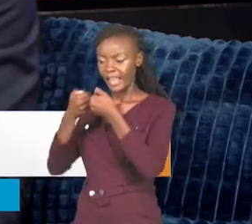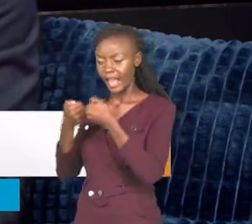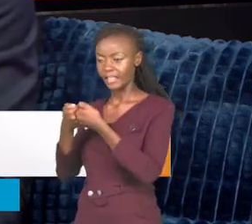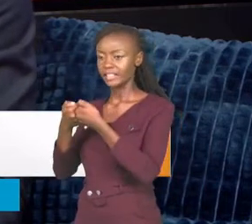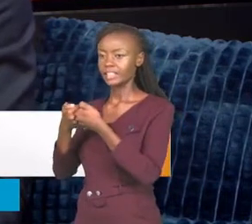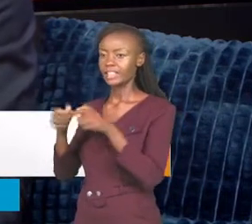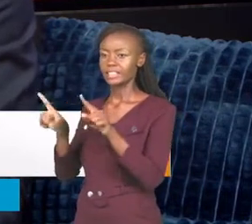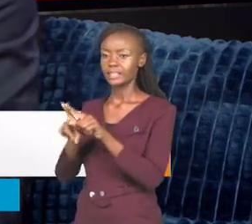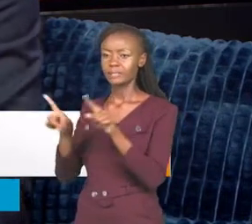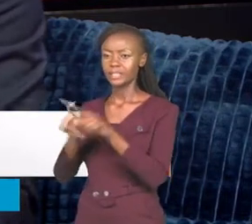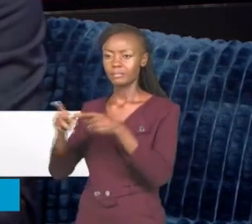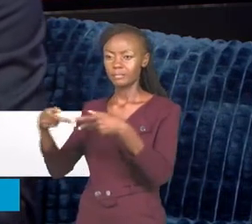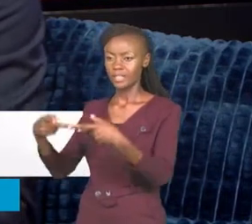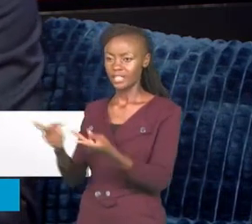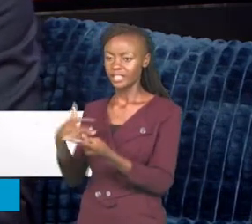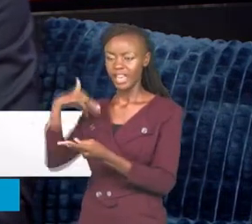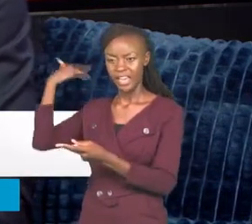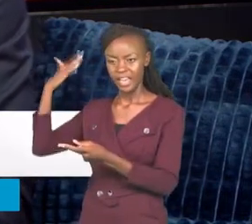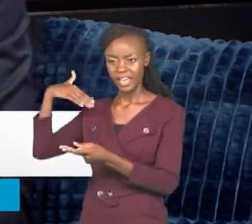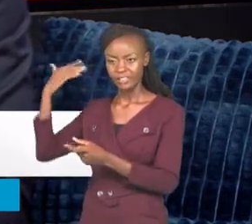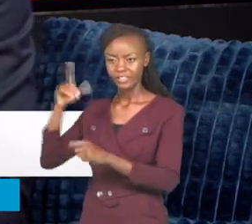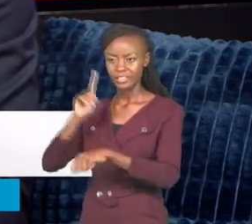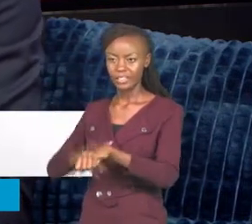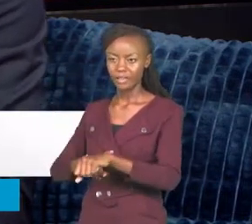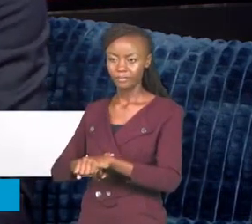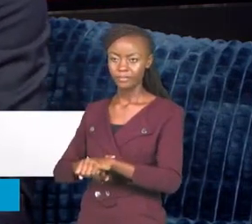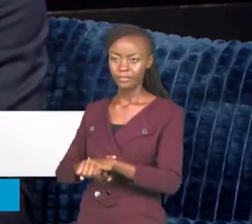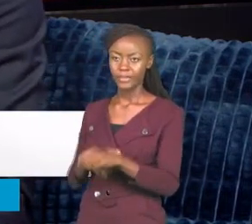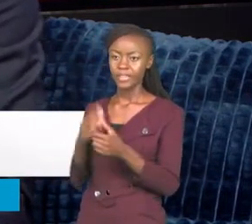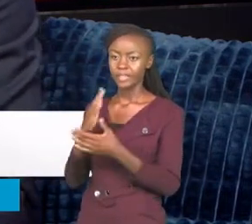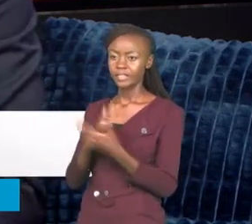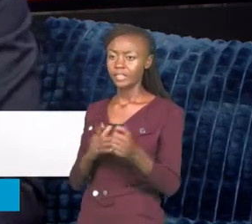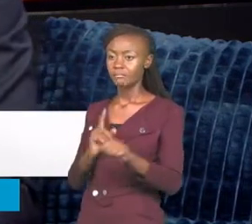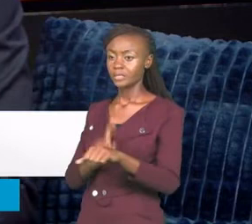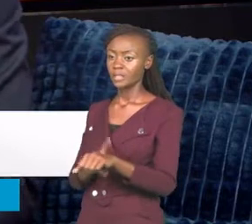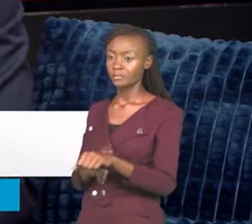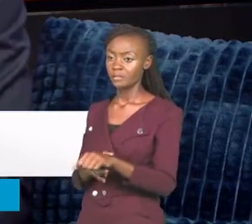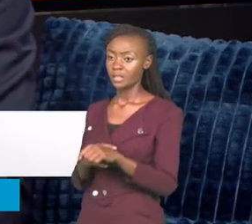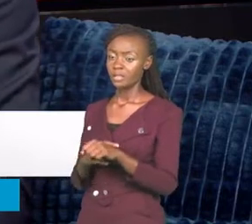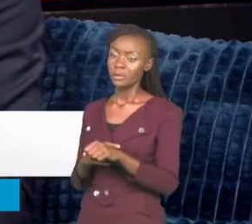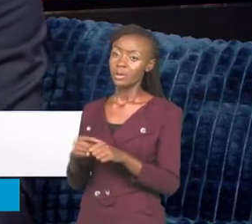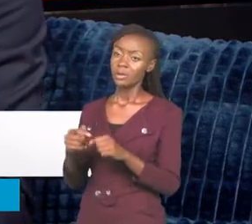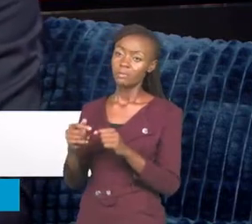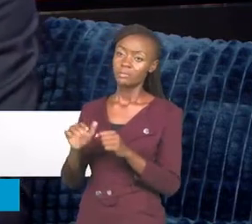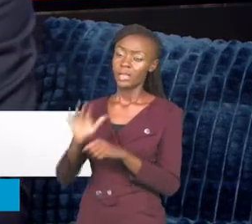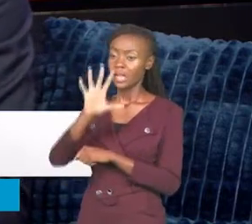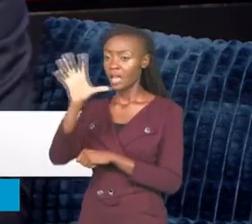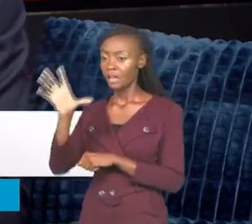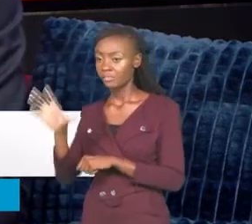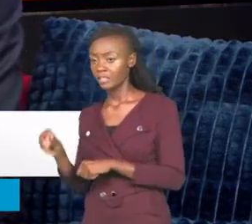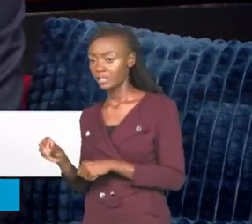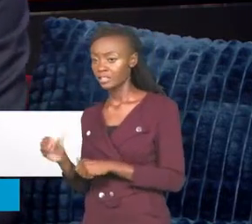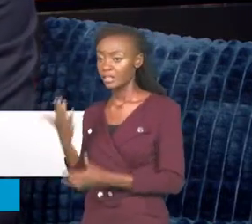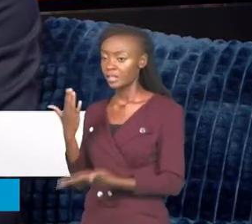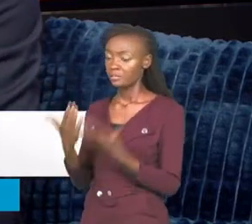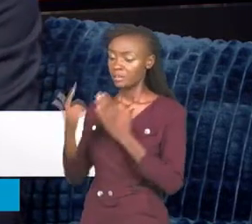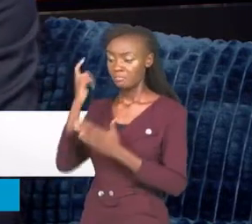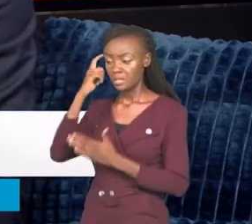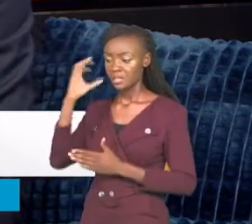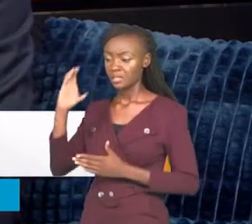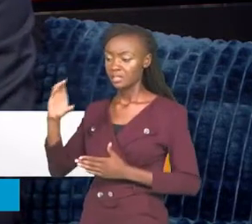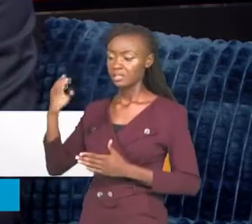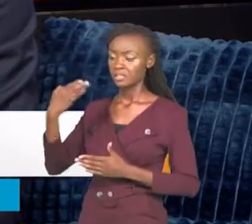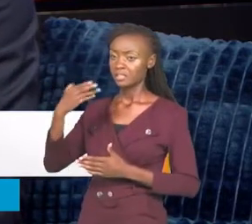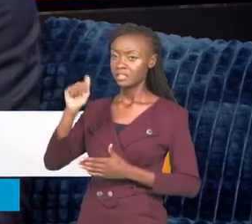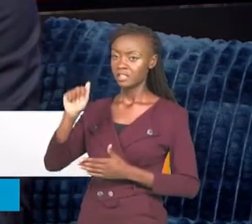place over and over again. Sometimes also with us Africans, we will tag Sachanguan as a very